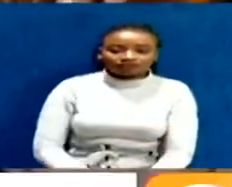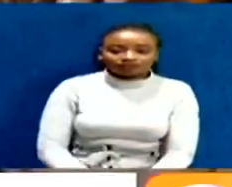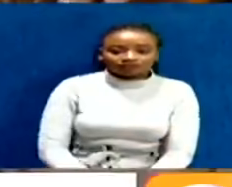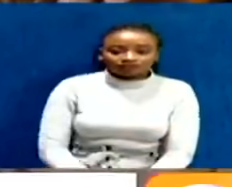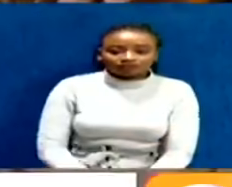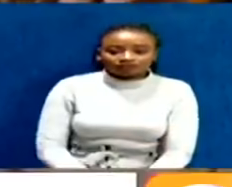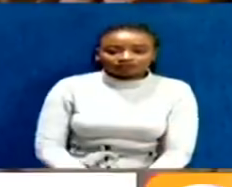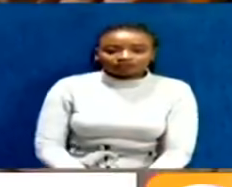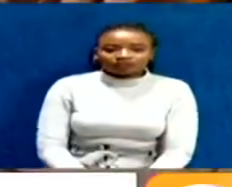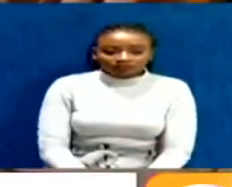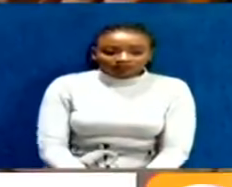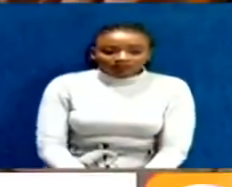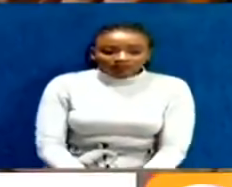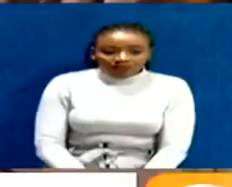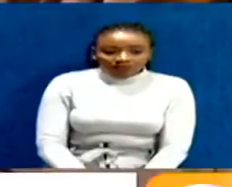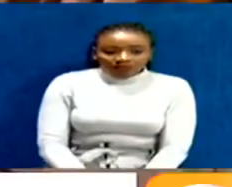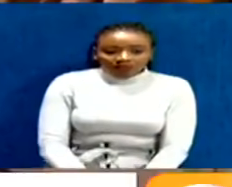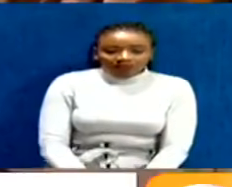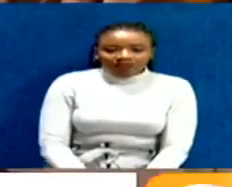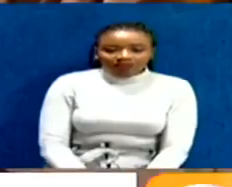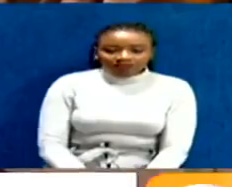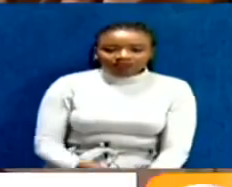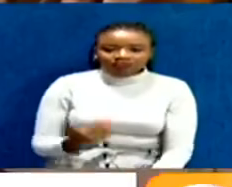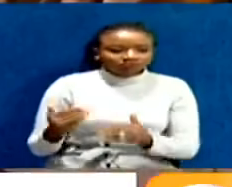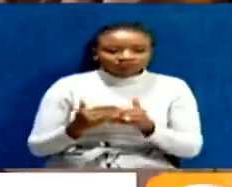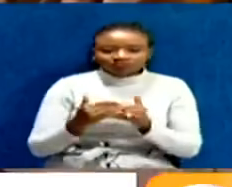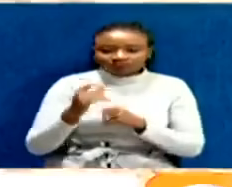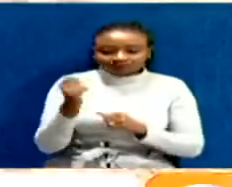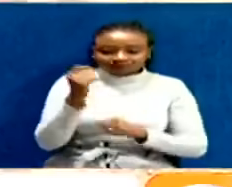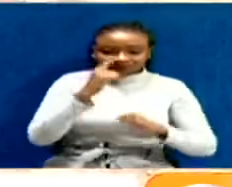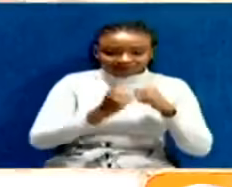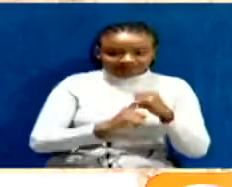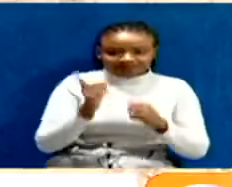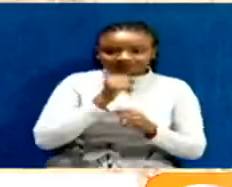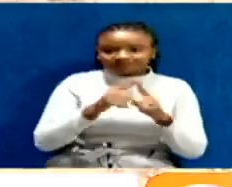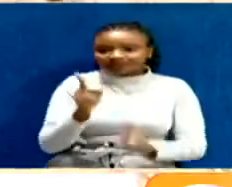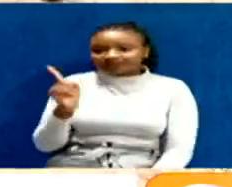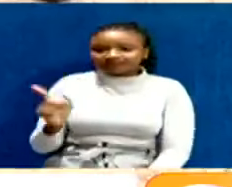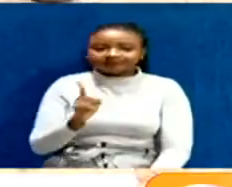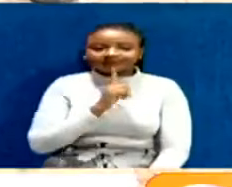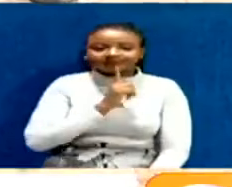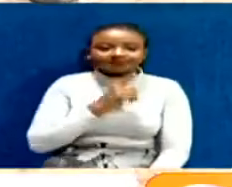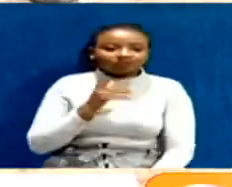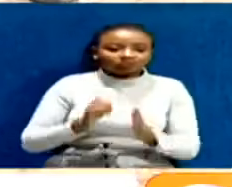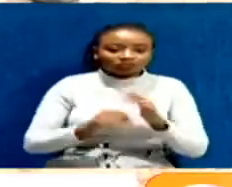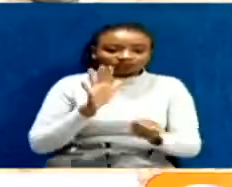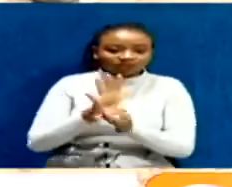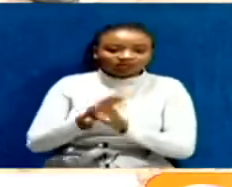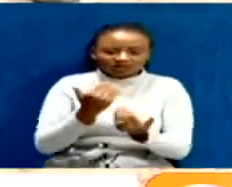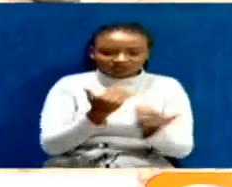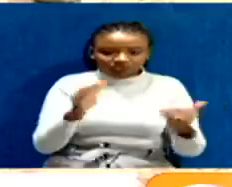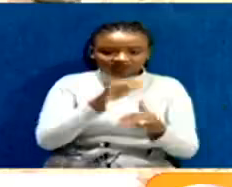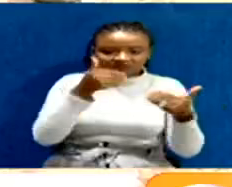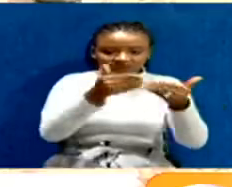pandemic. However, barely 6 months since, the cabinet secretary claims that many children from well-off